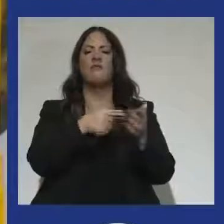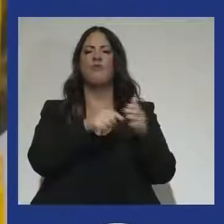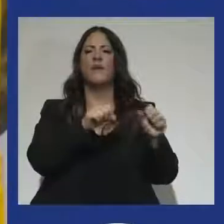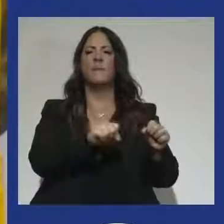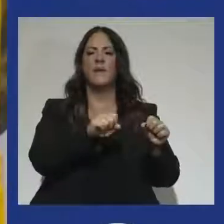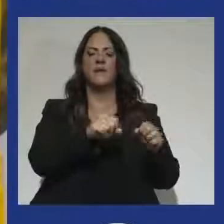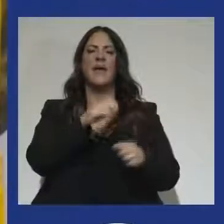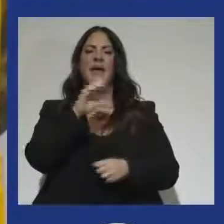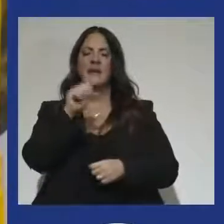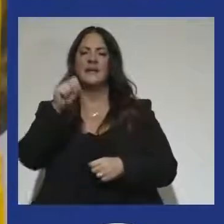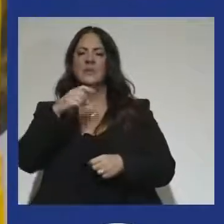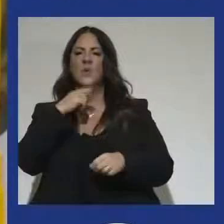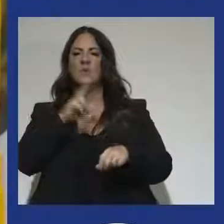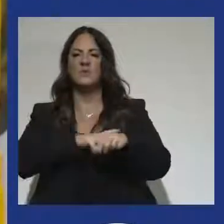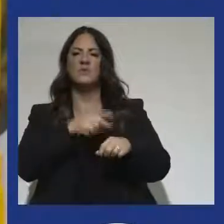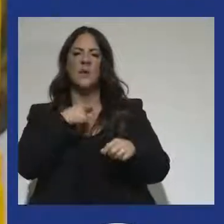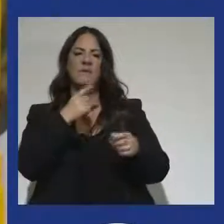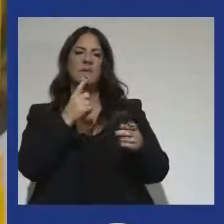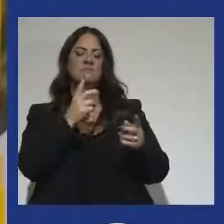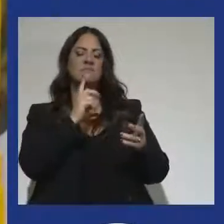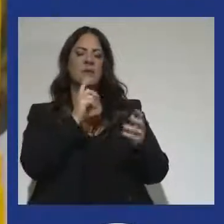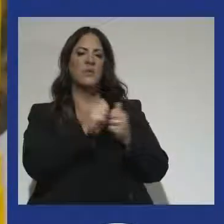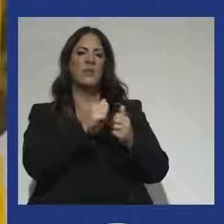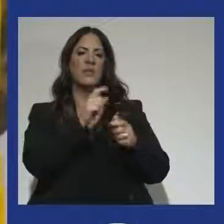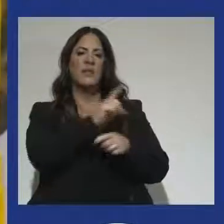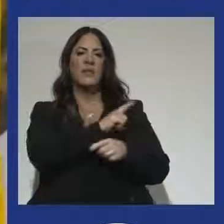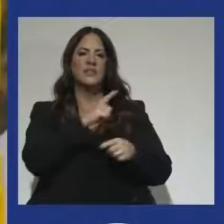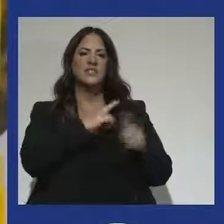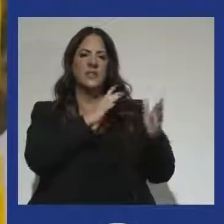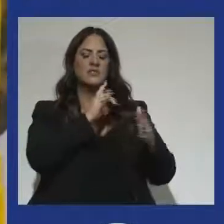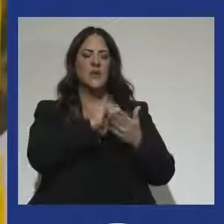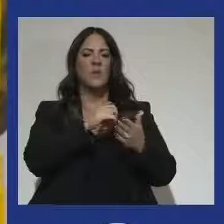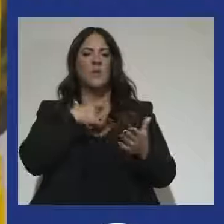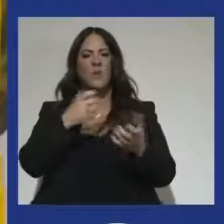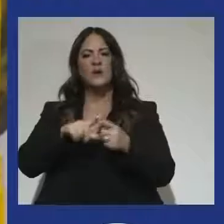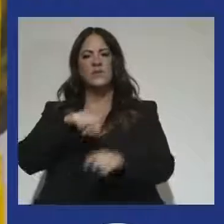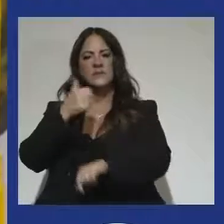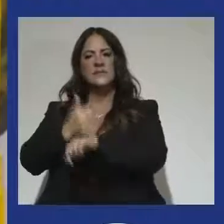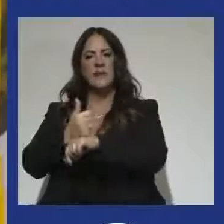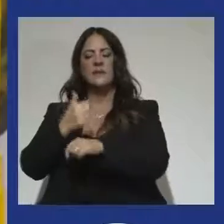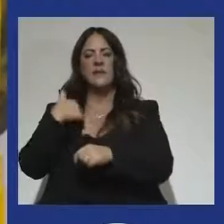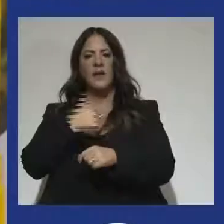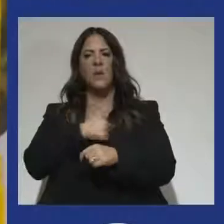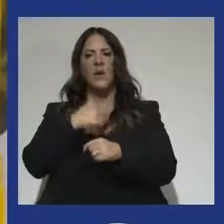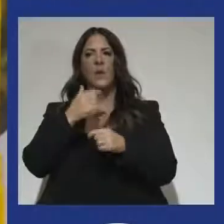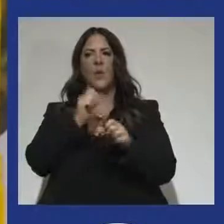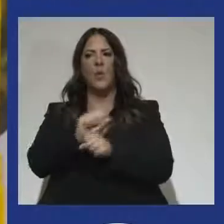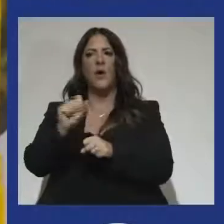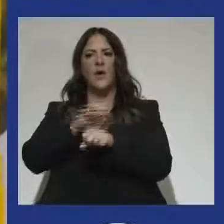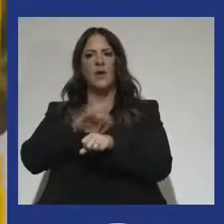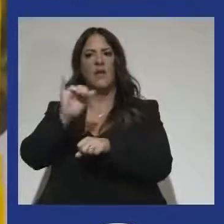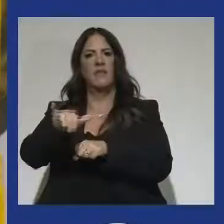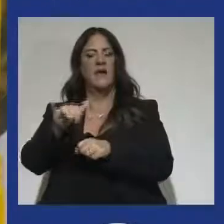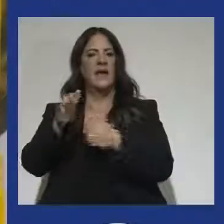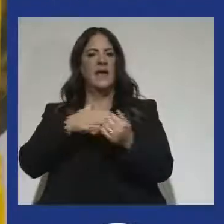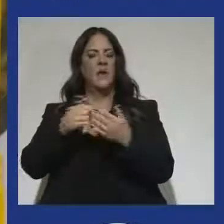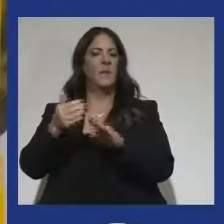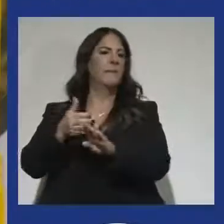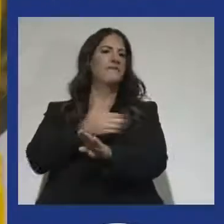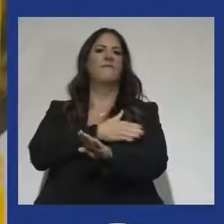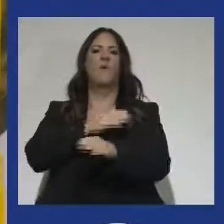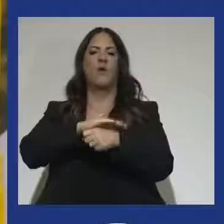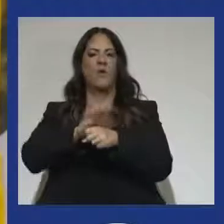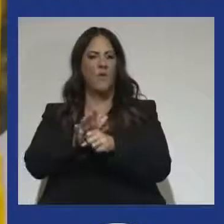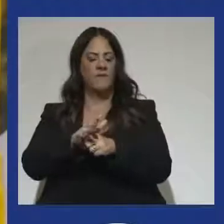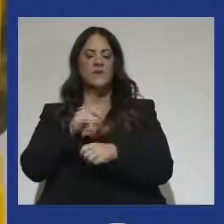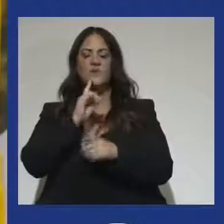to work with the legislature on establishing. It's something we've been working on from pre-pandemic times. Really important